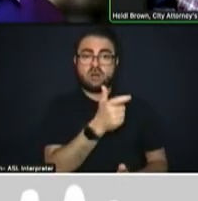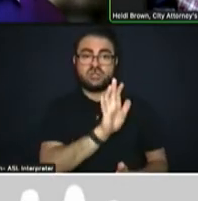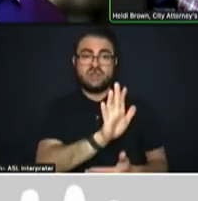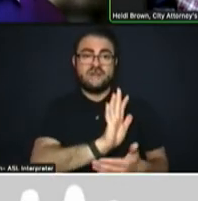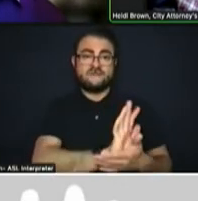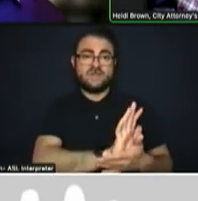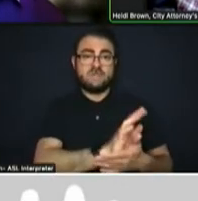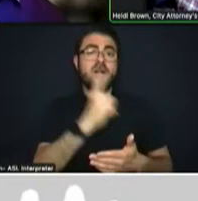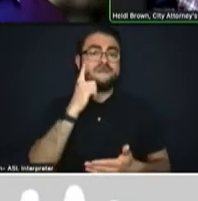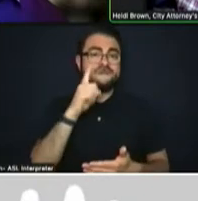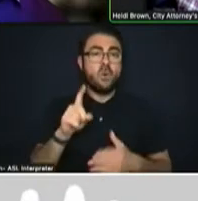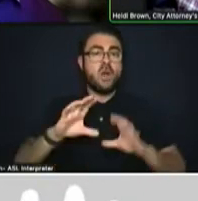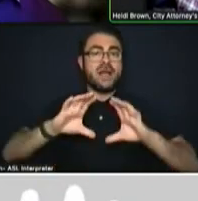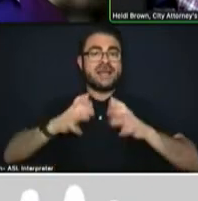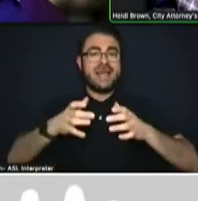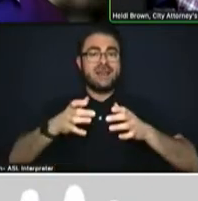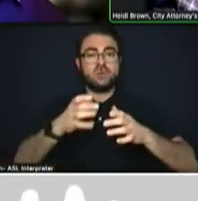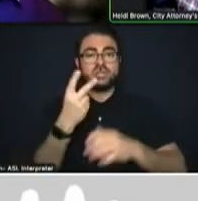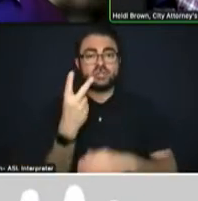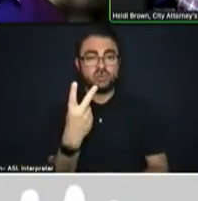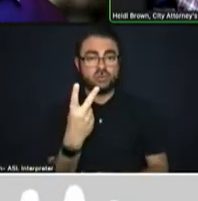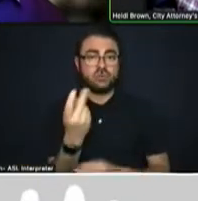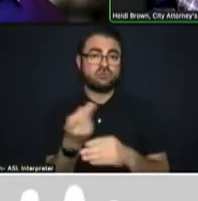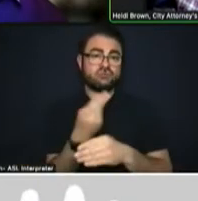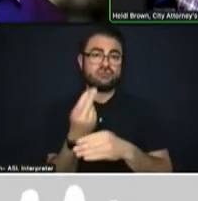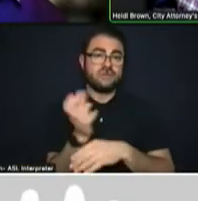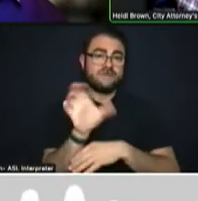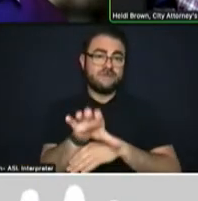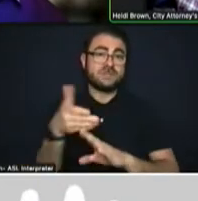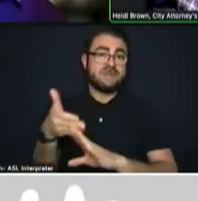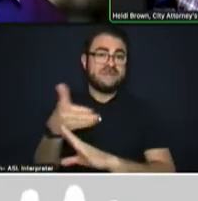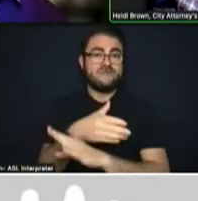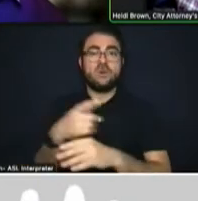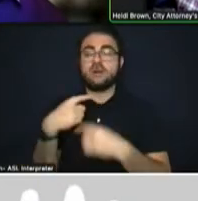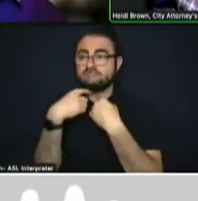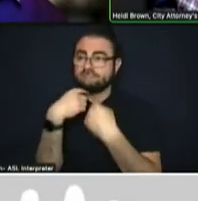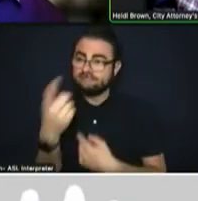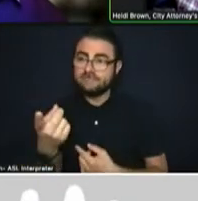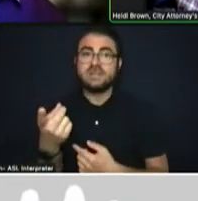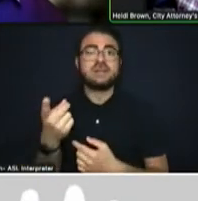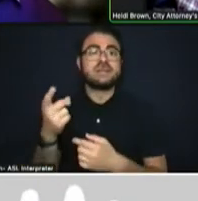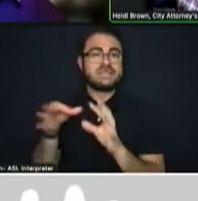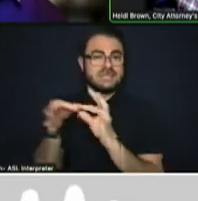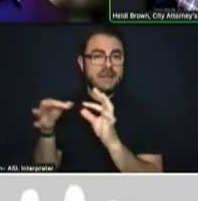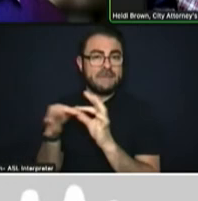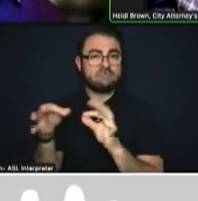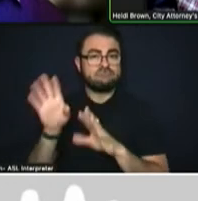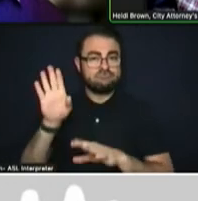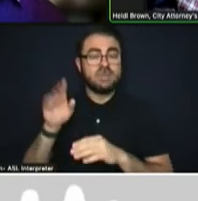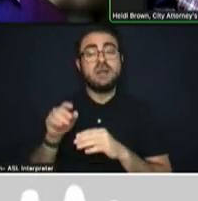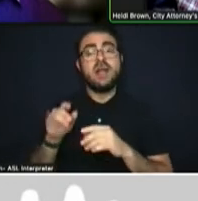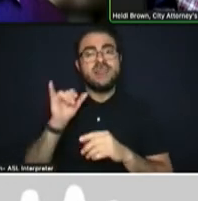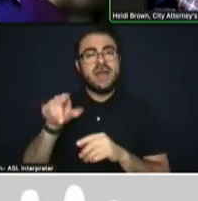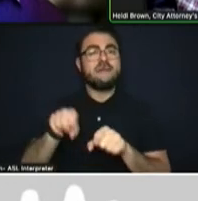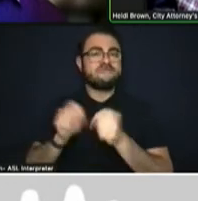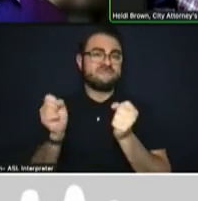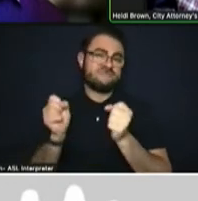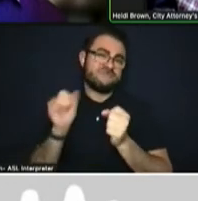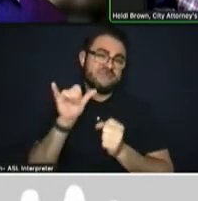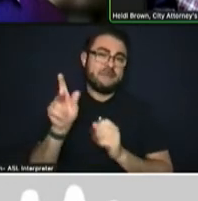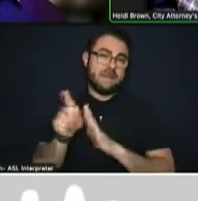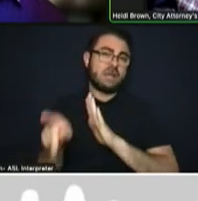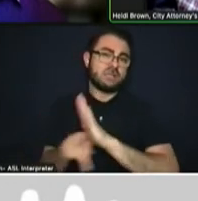of force prior to giving their statement. That would be an intentional violation of that policy that we would absolutely